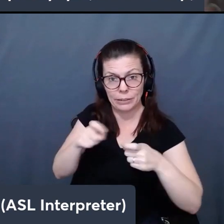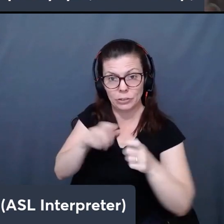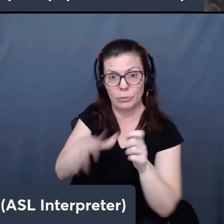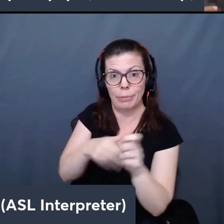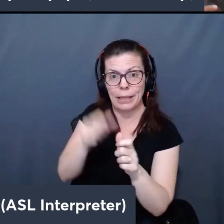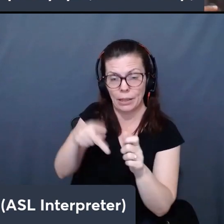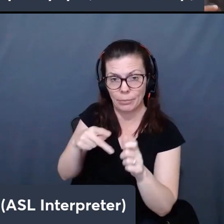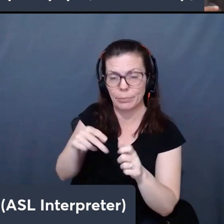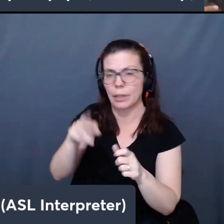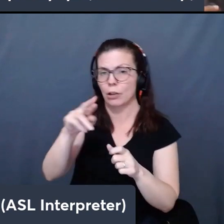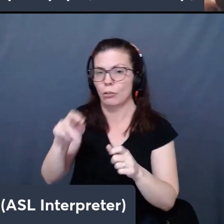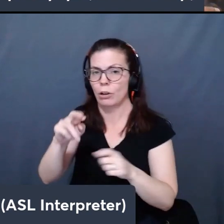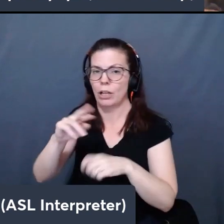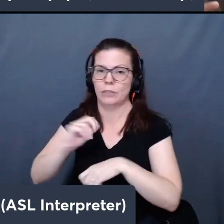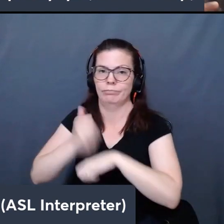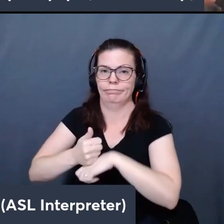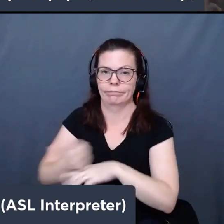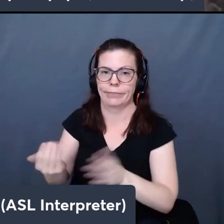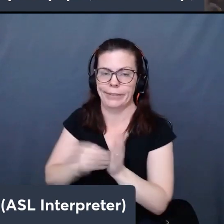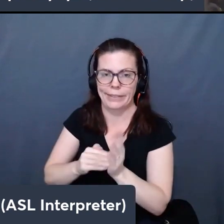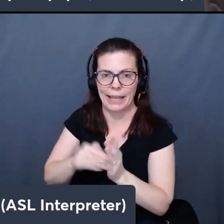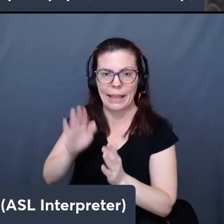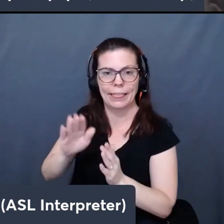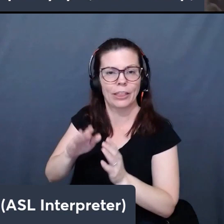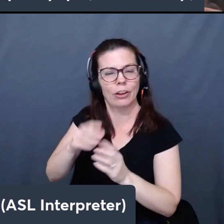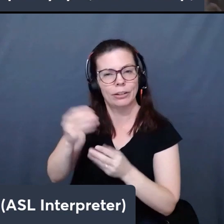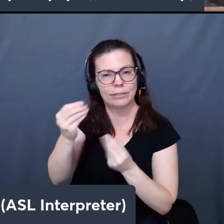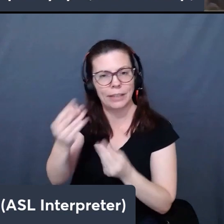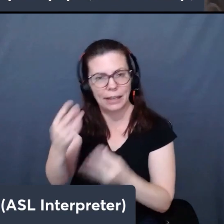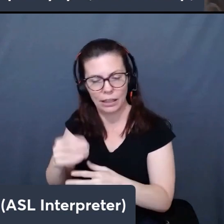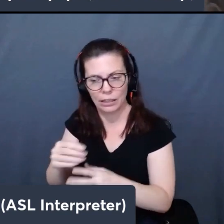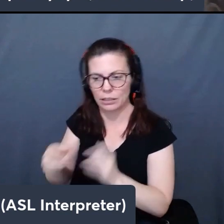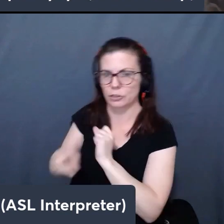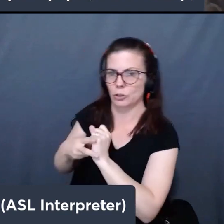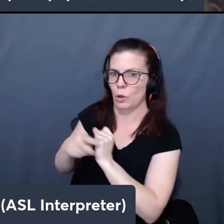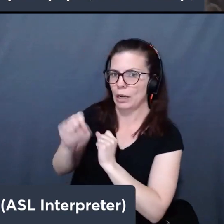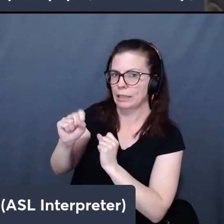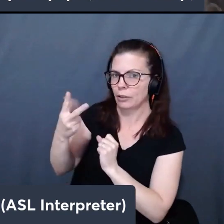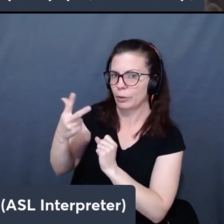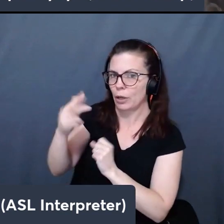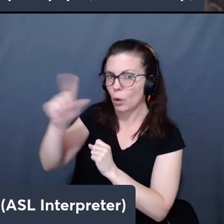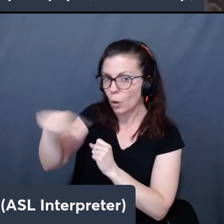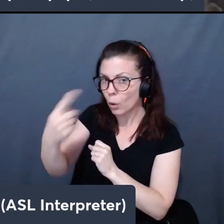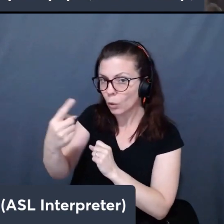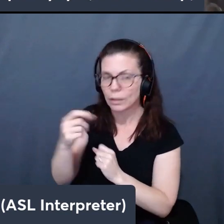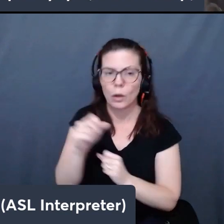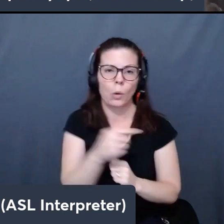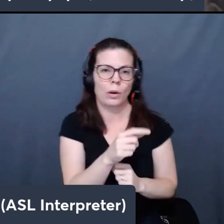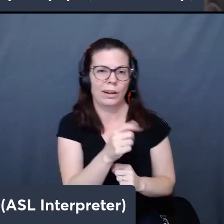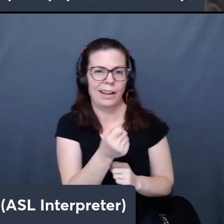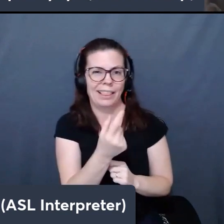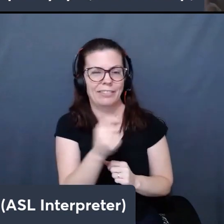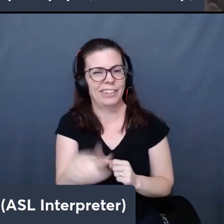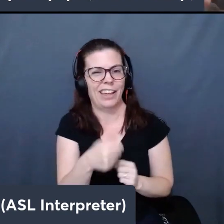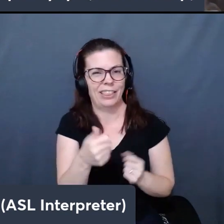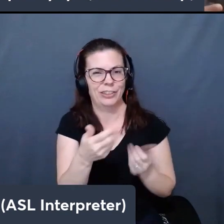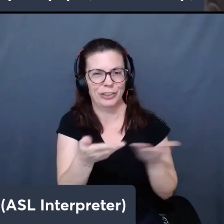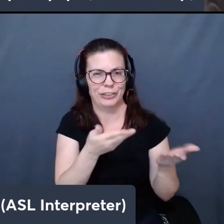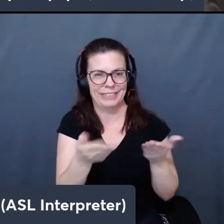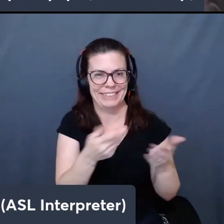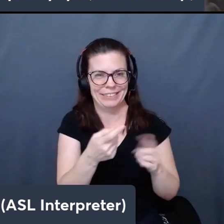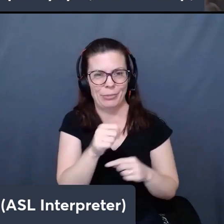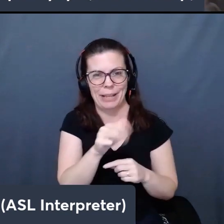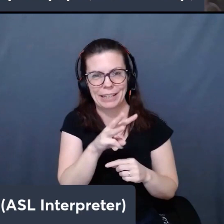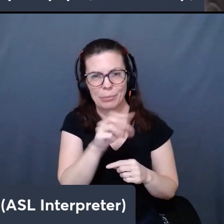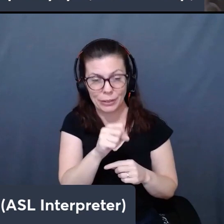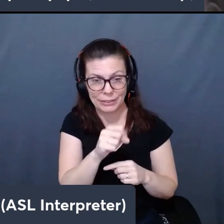data that is stored in S3 alone or combined with 11 other AWS services. Like as